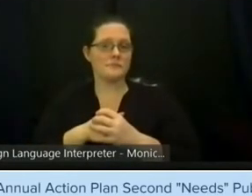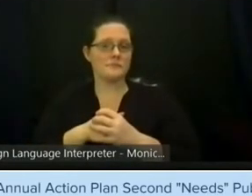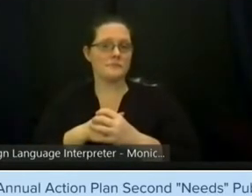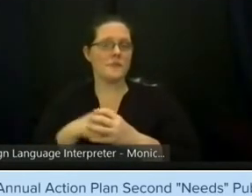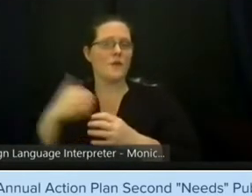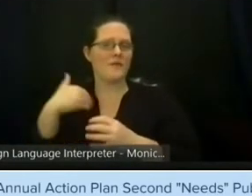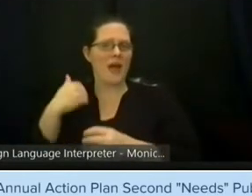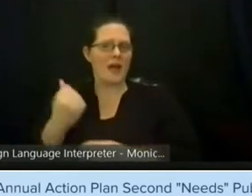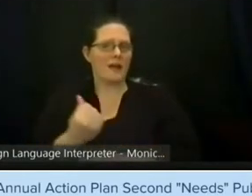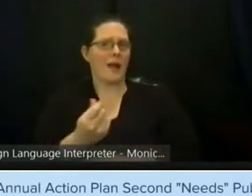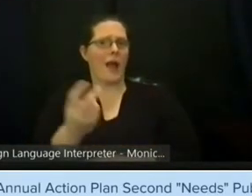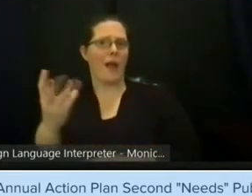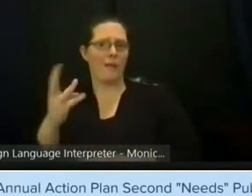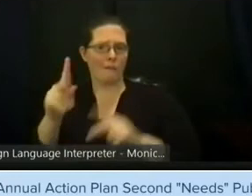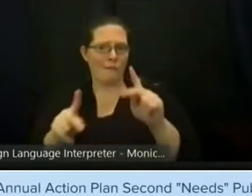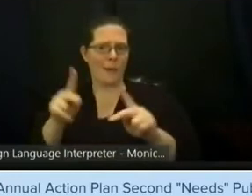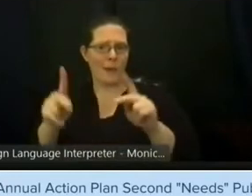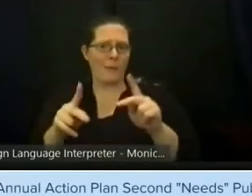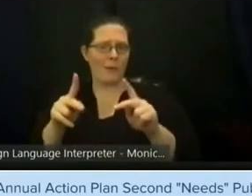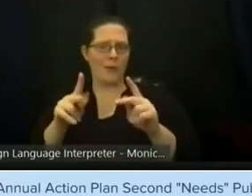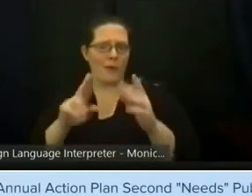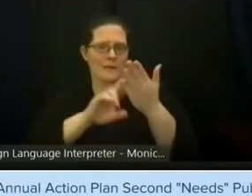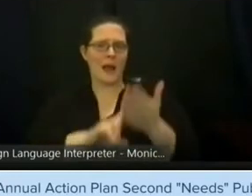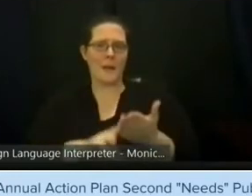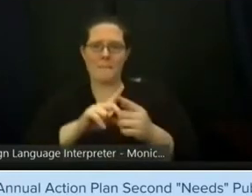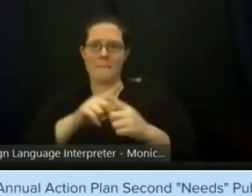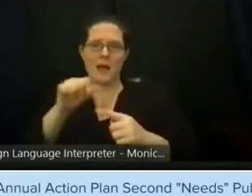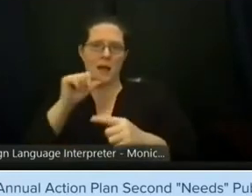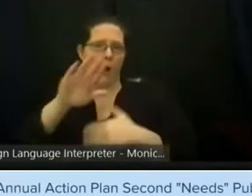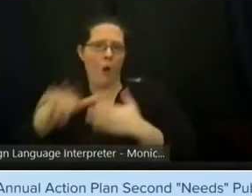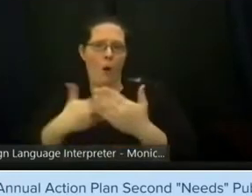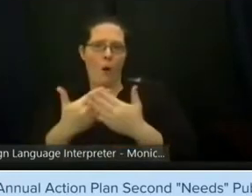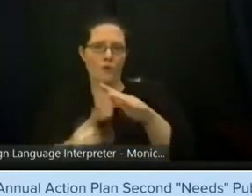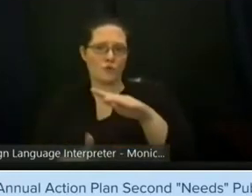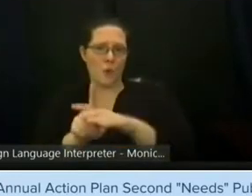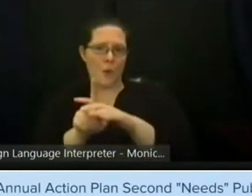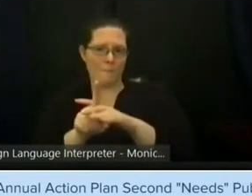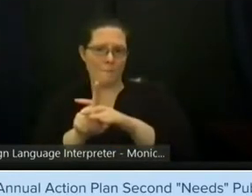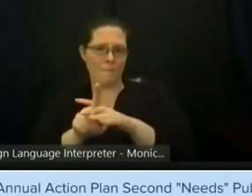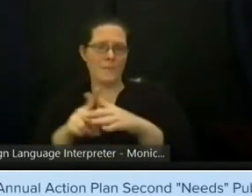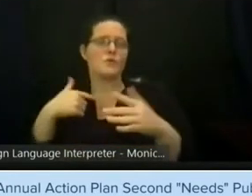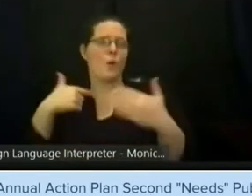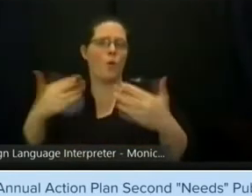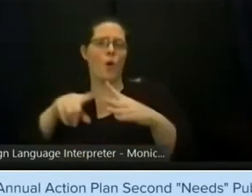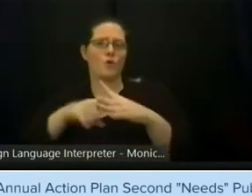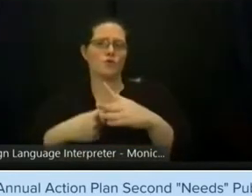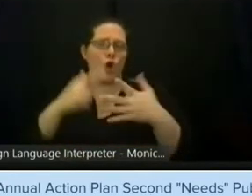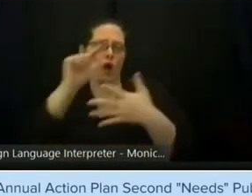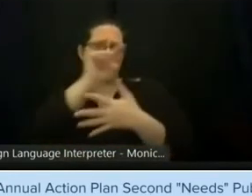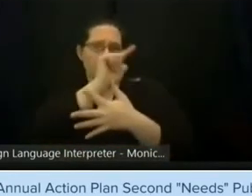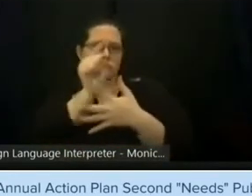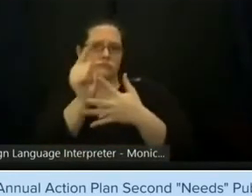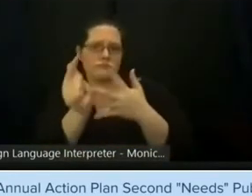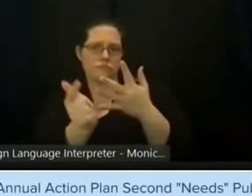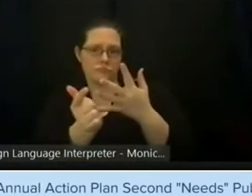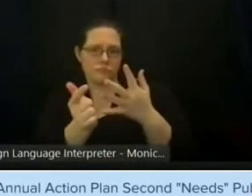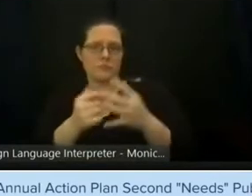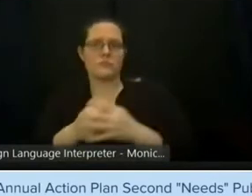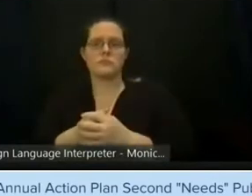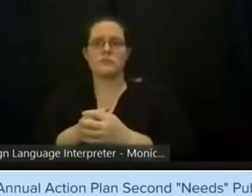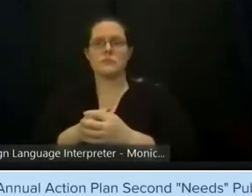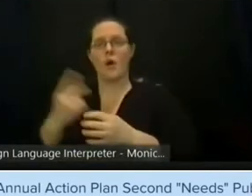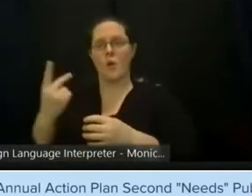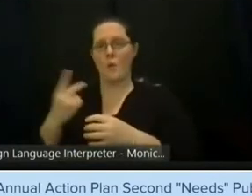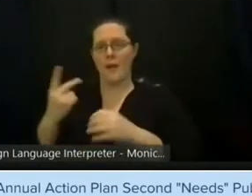a number of people sign up to speak. I don't see all of them here in attendance, but I'm going to take this from the top of the list, Madam Clerk, and you and I can confirm